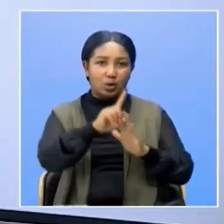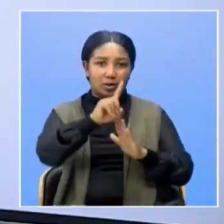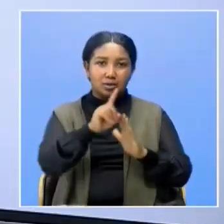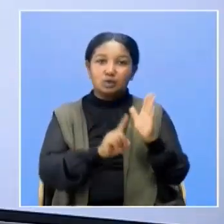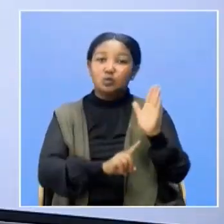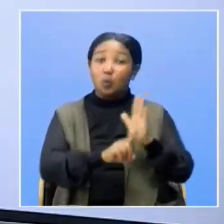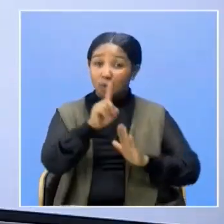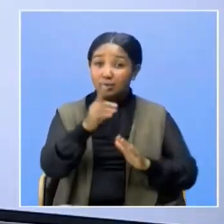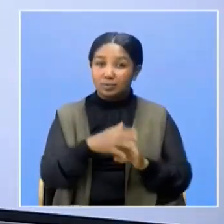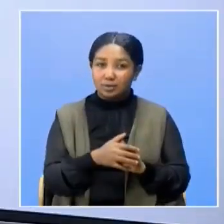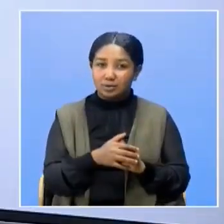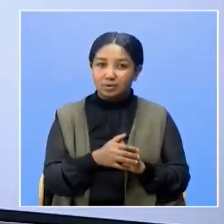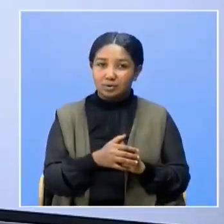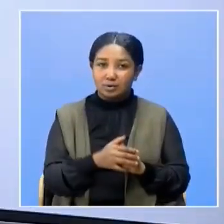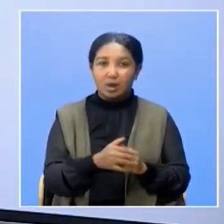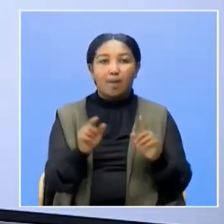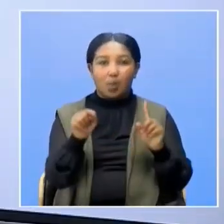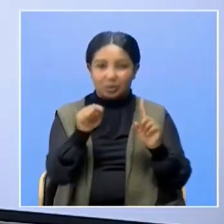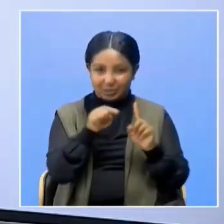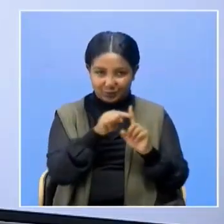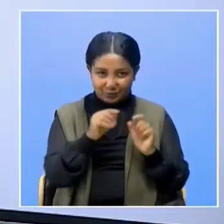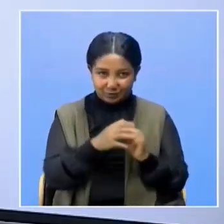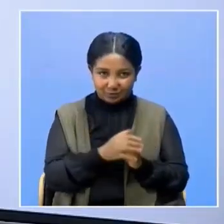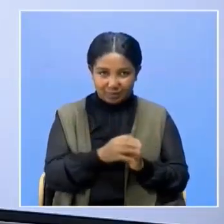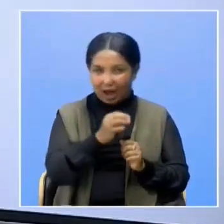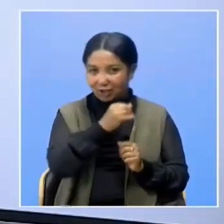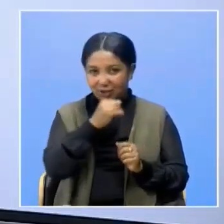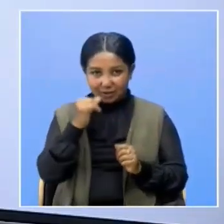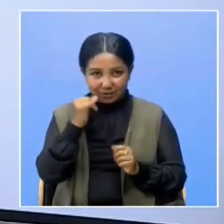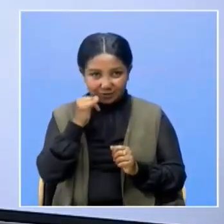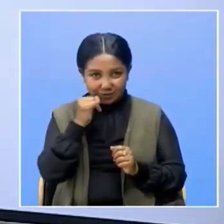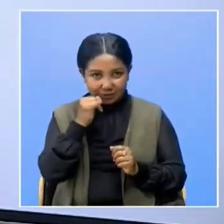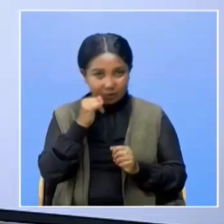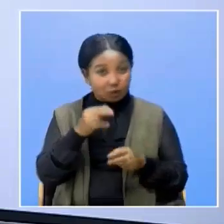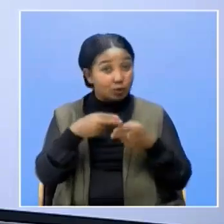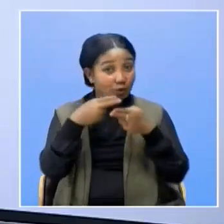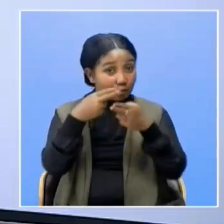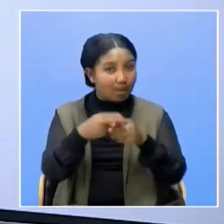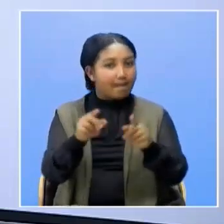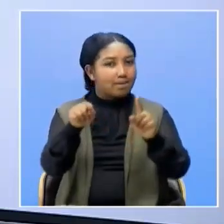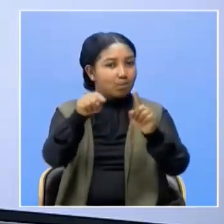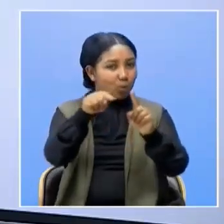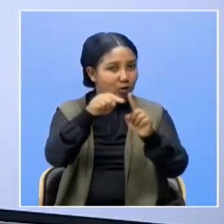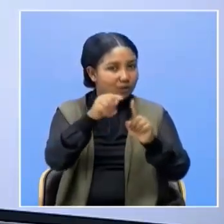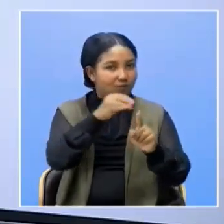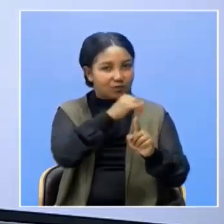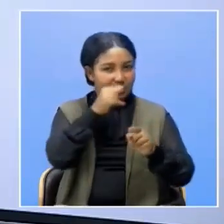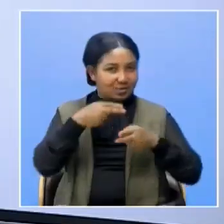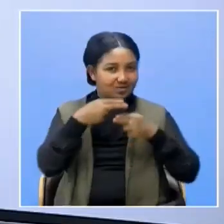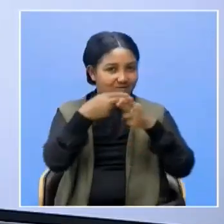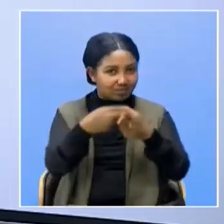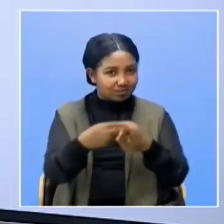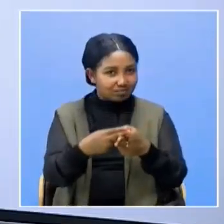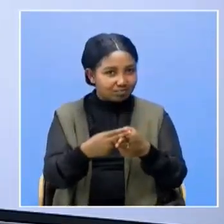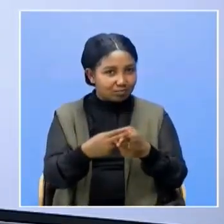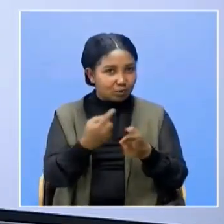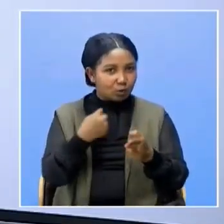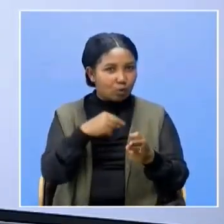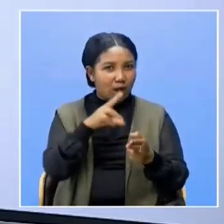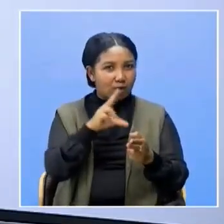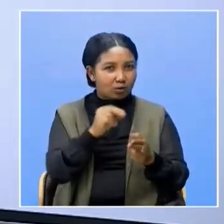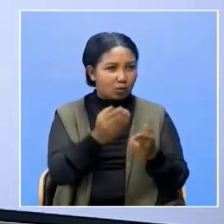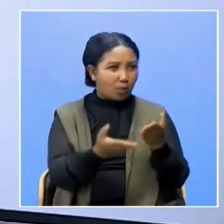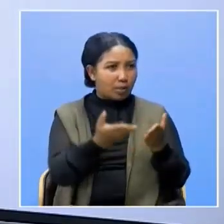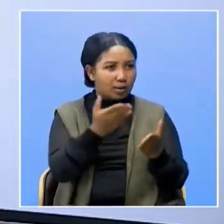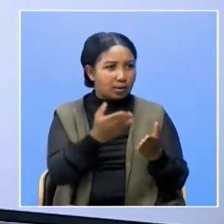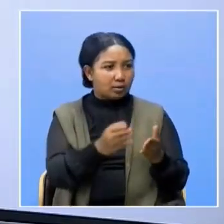Tall is just a positive adjective. It is called what? A positive adjective. We are not comparing. When we